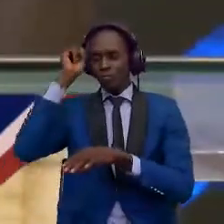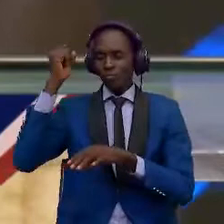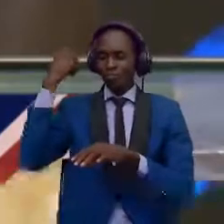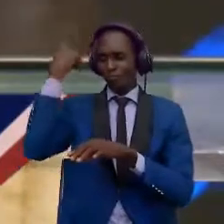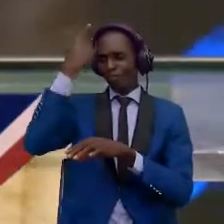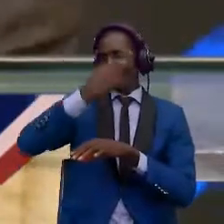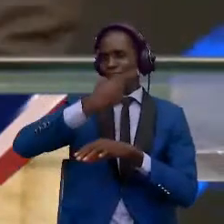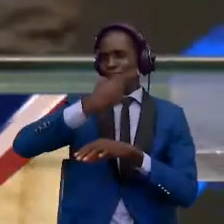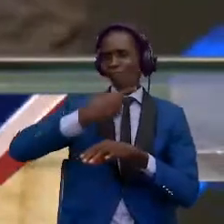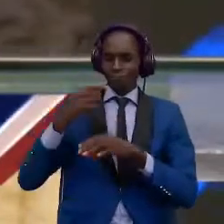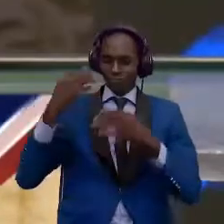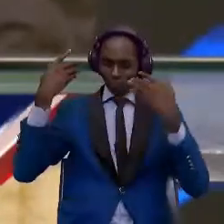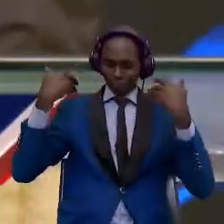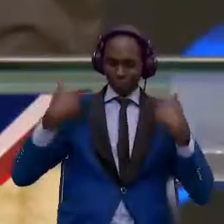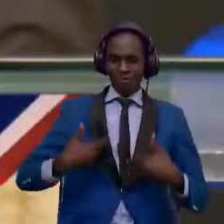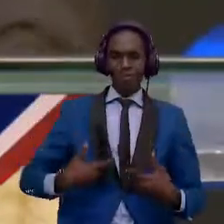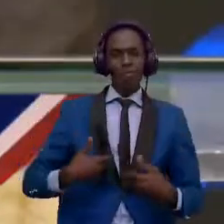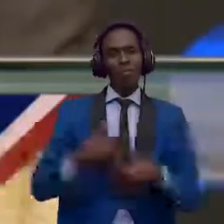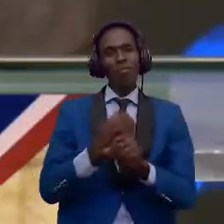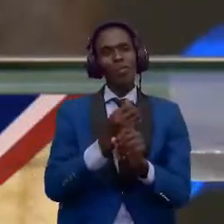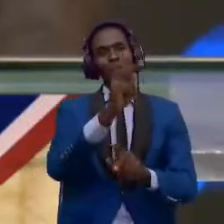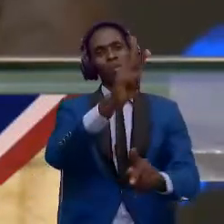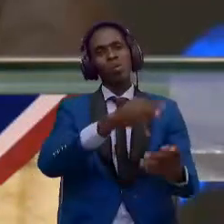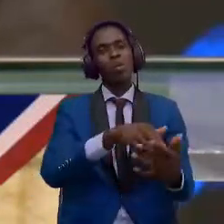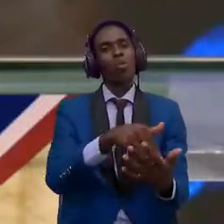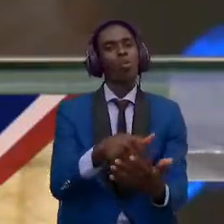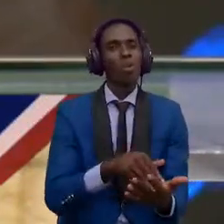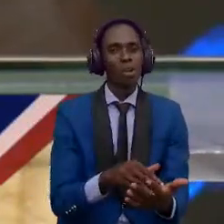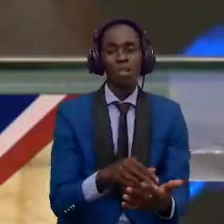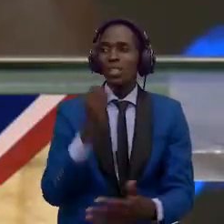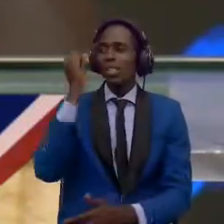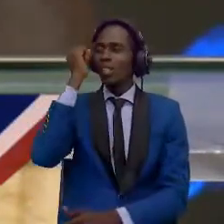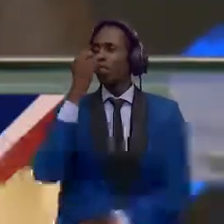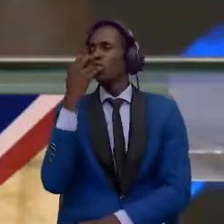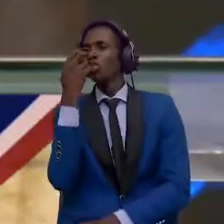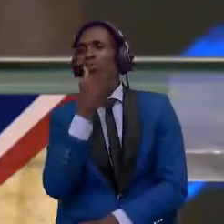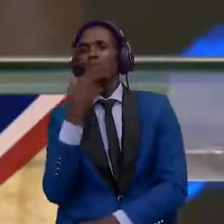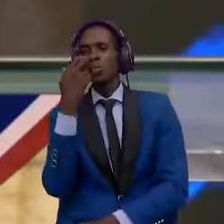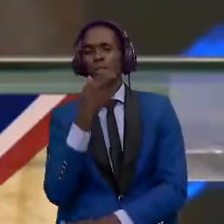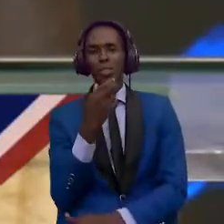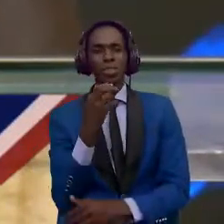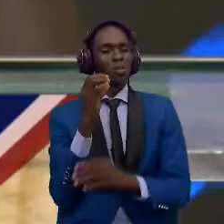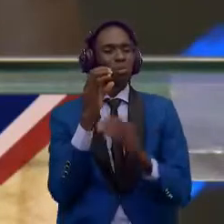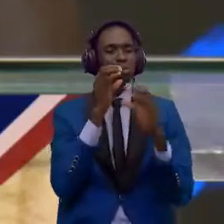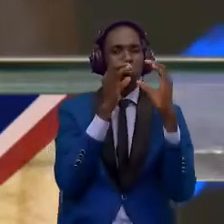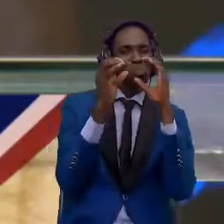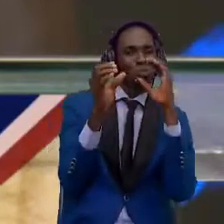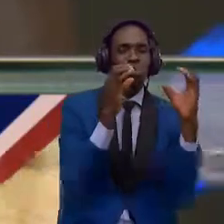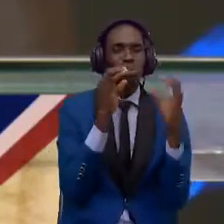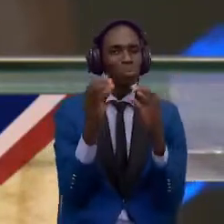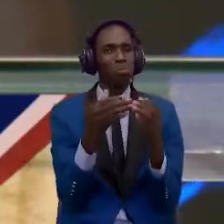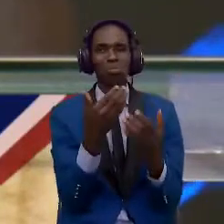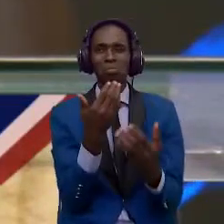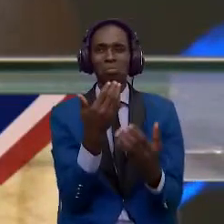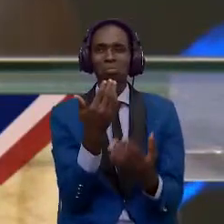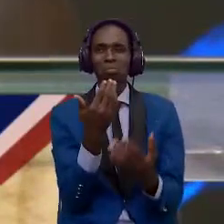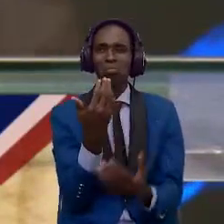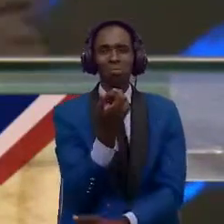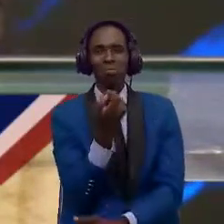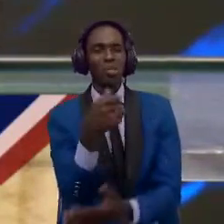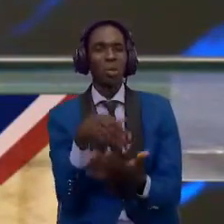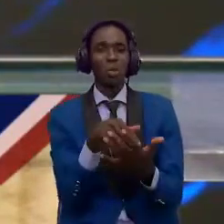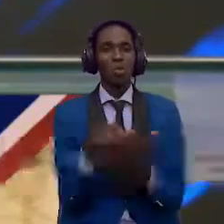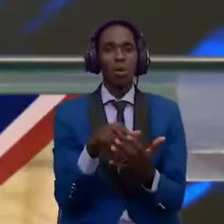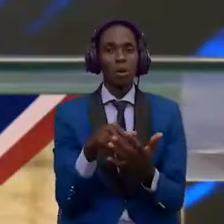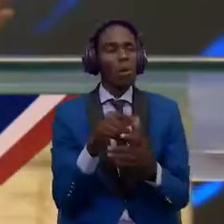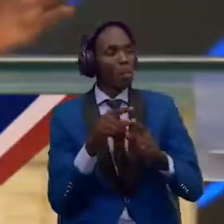his presence weak, and his speech, his communication skill contemptible.